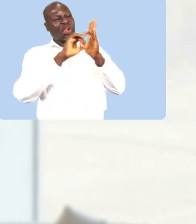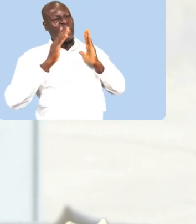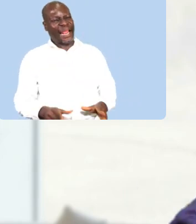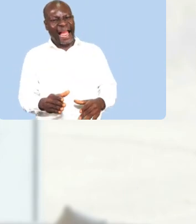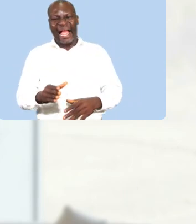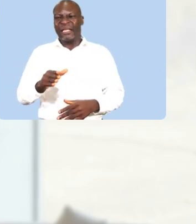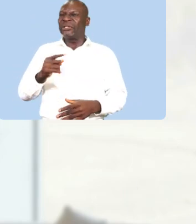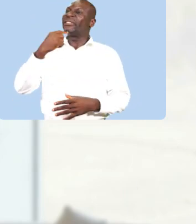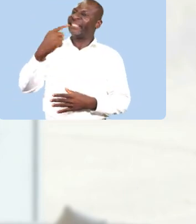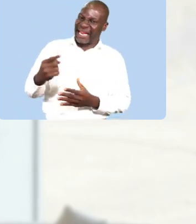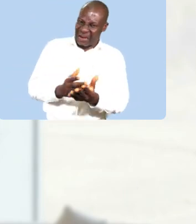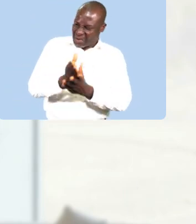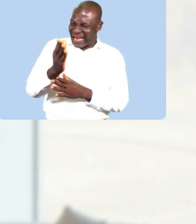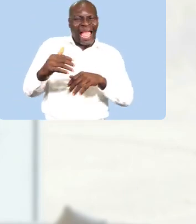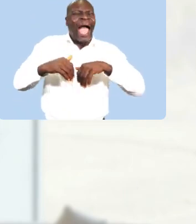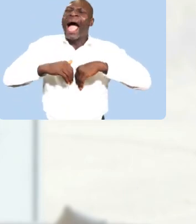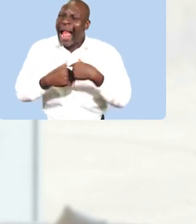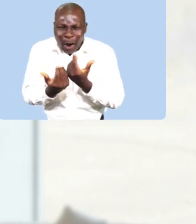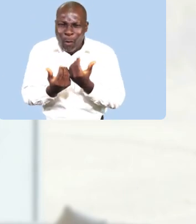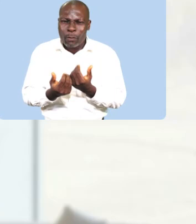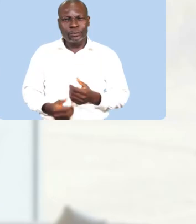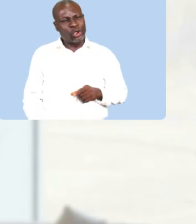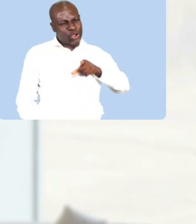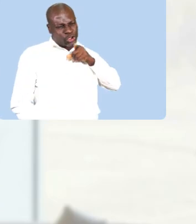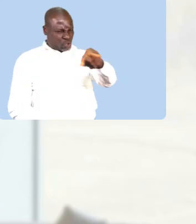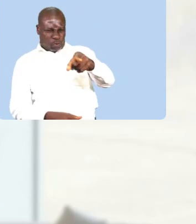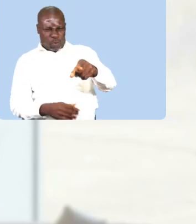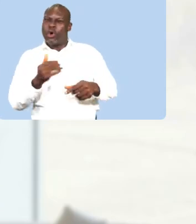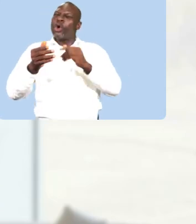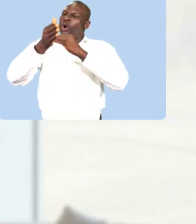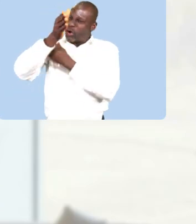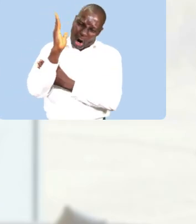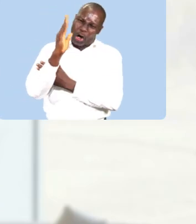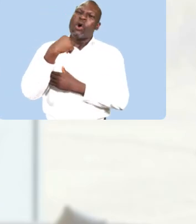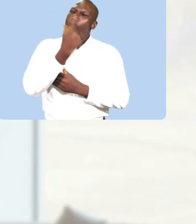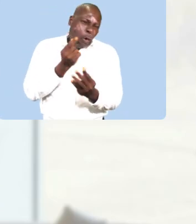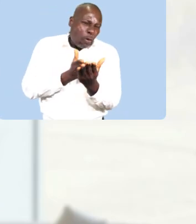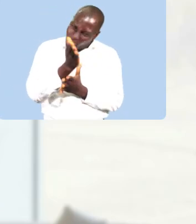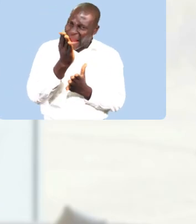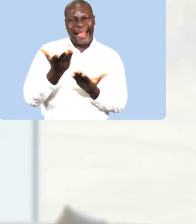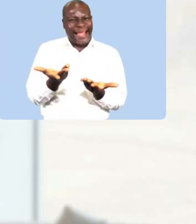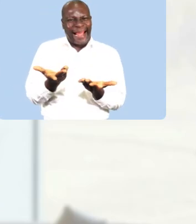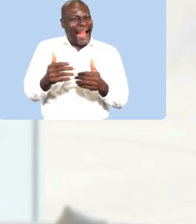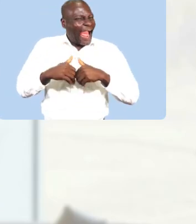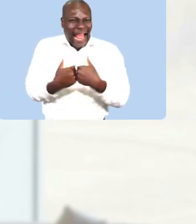na me say. It ain't your lawyer, you know. Why is so important?